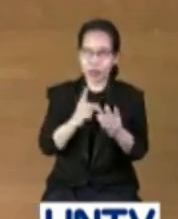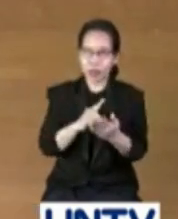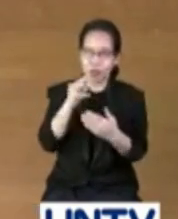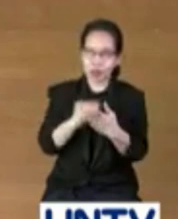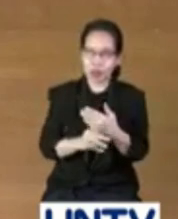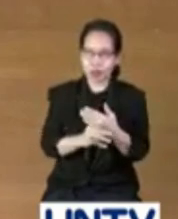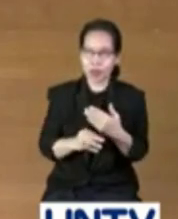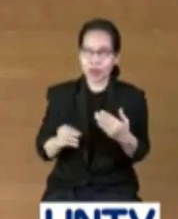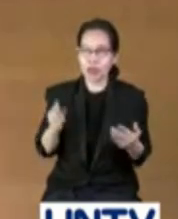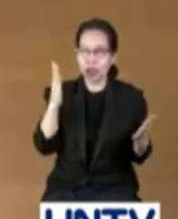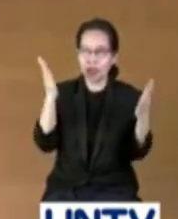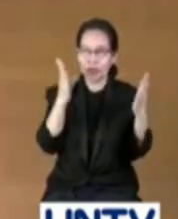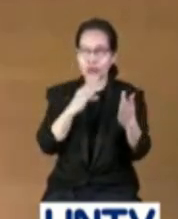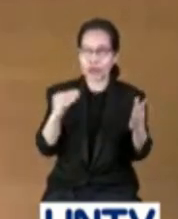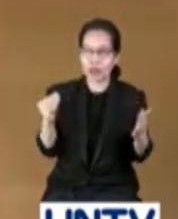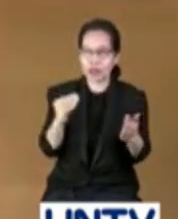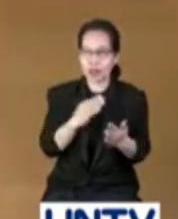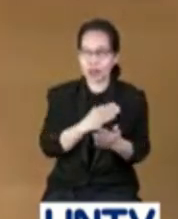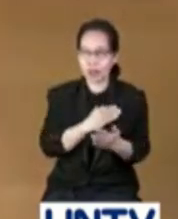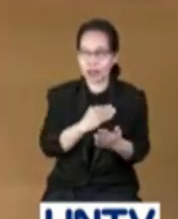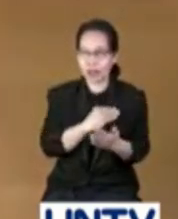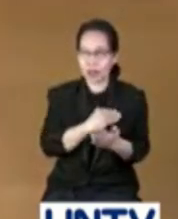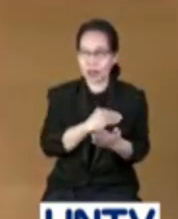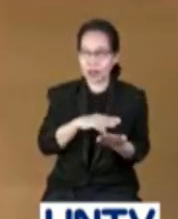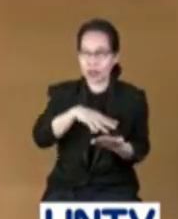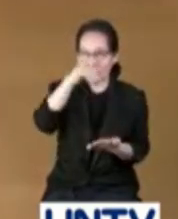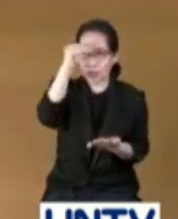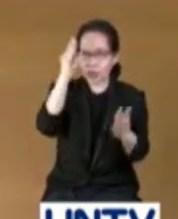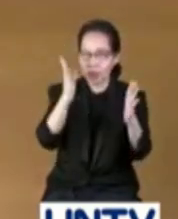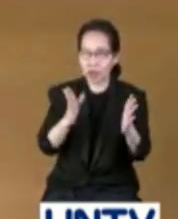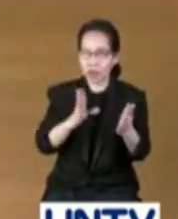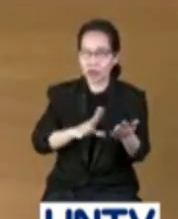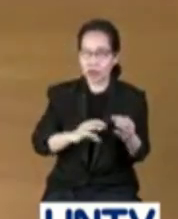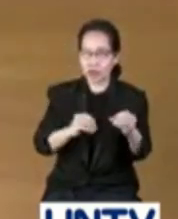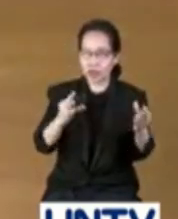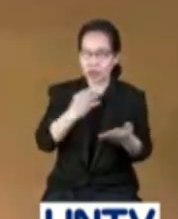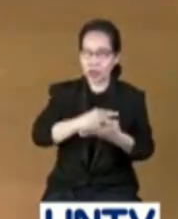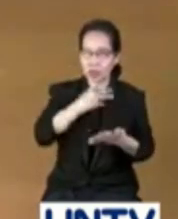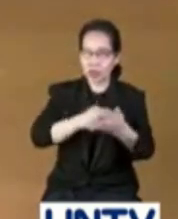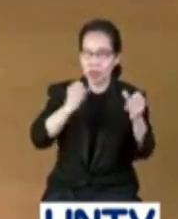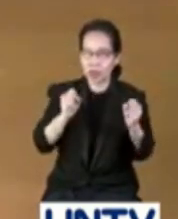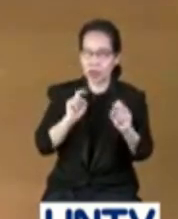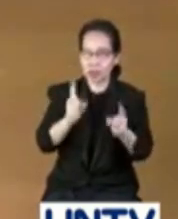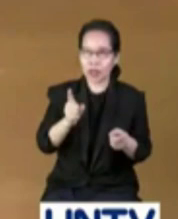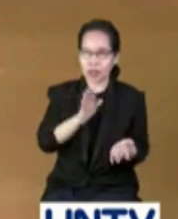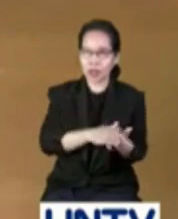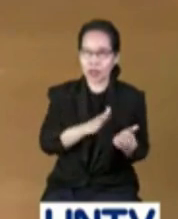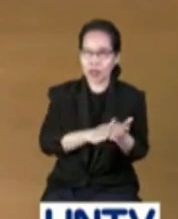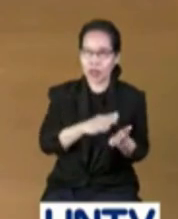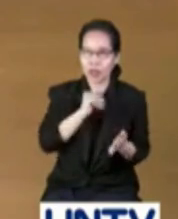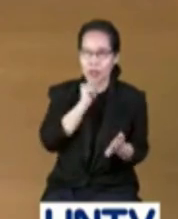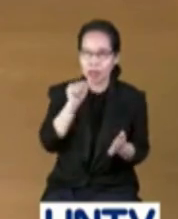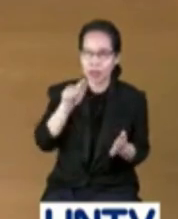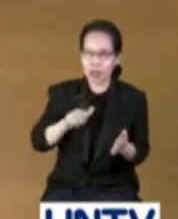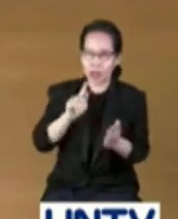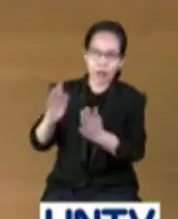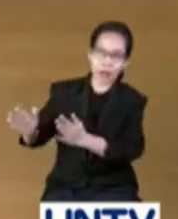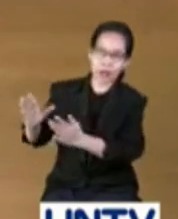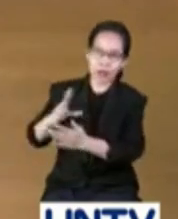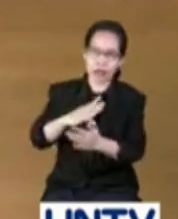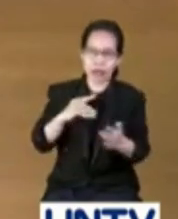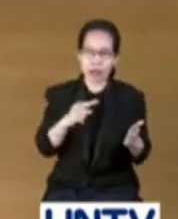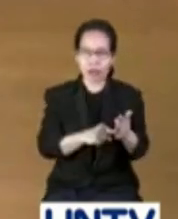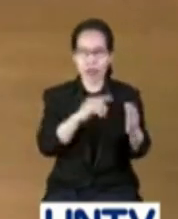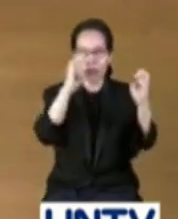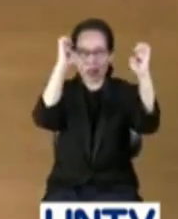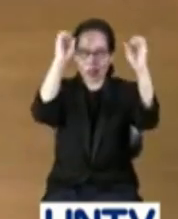and talented students without the financial capacity to attend school will not be left behind in this education